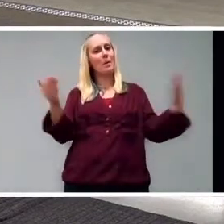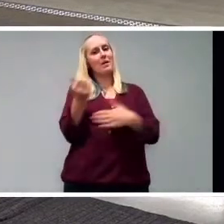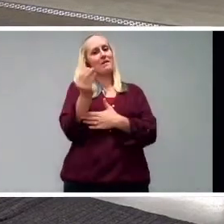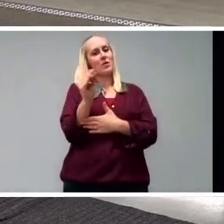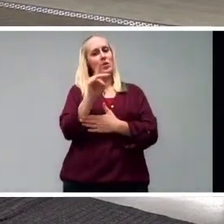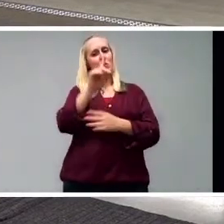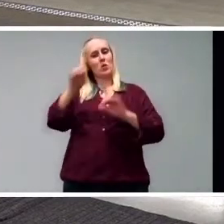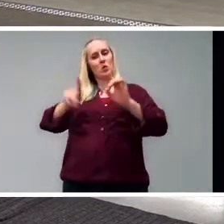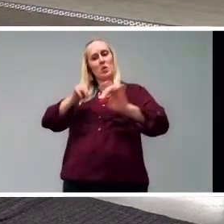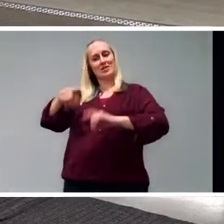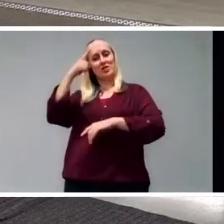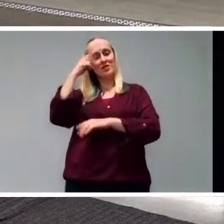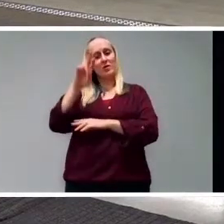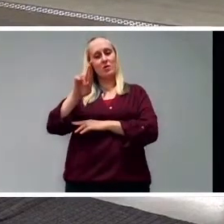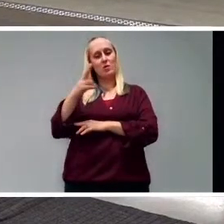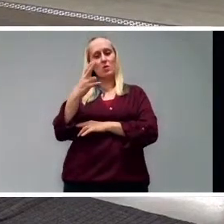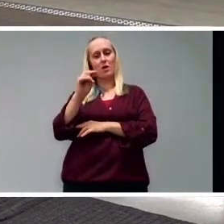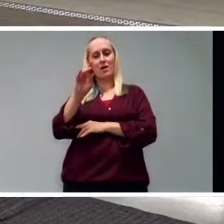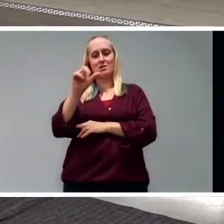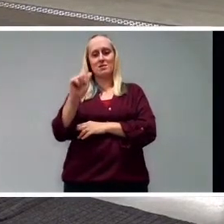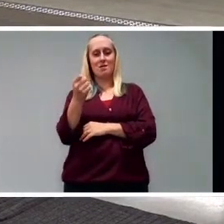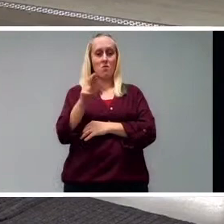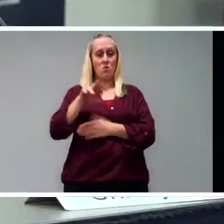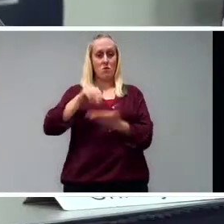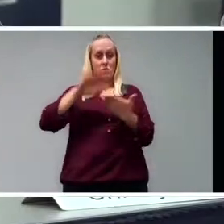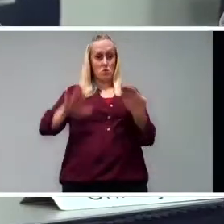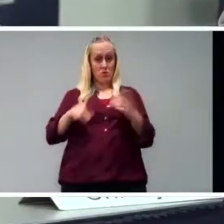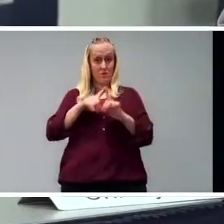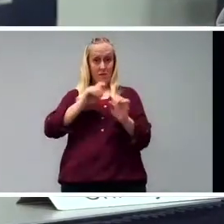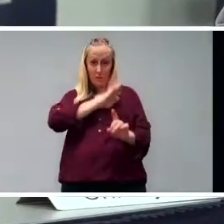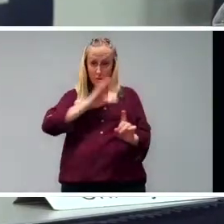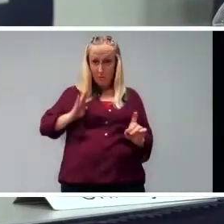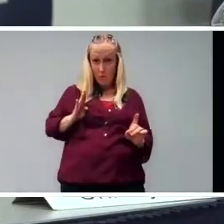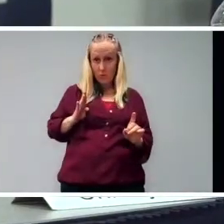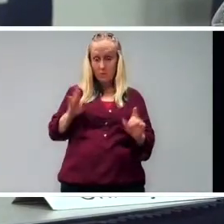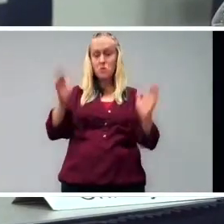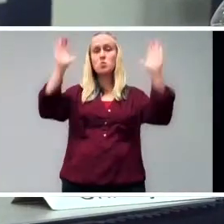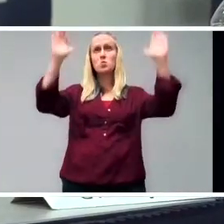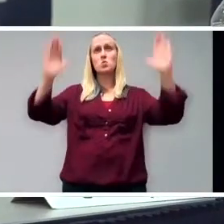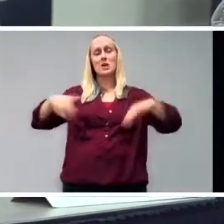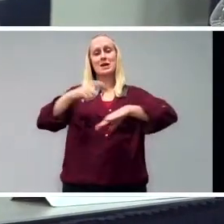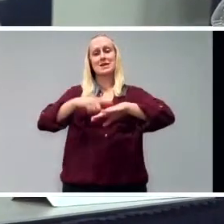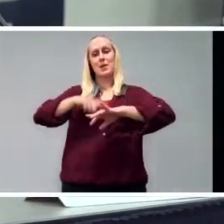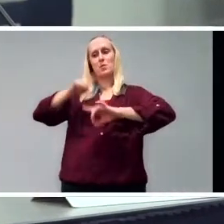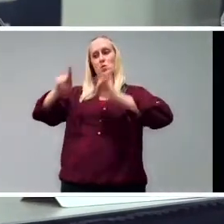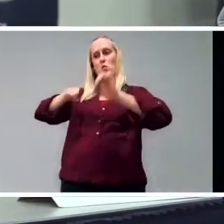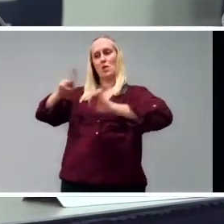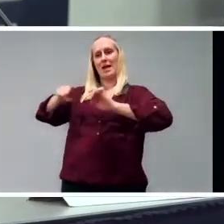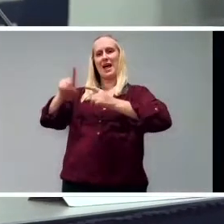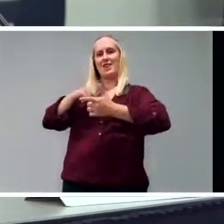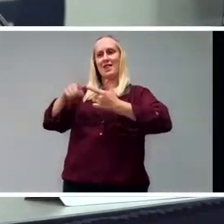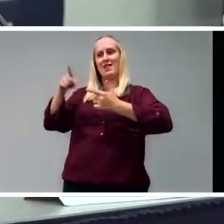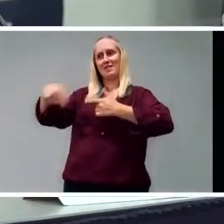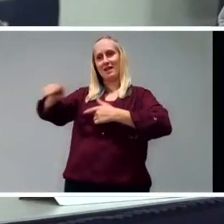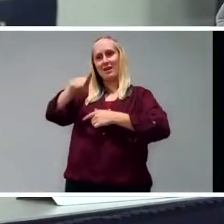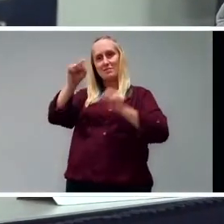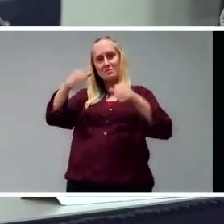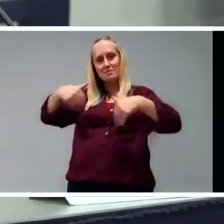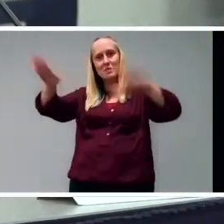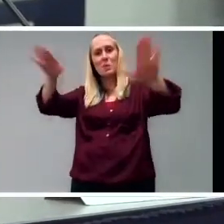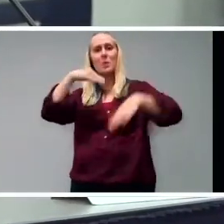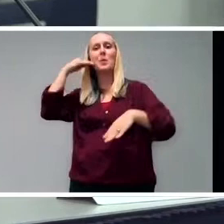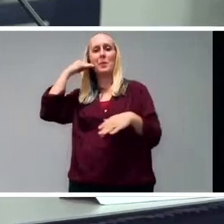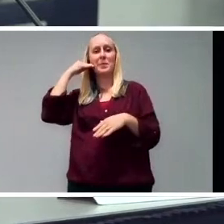for Rhonda or students from the board, this would be a great time to ask some questions, and then we'll let them go home.